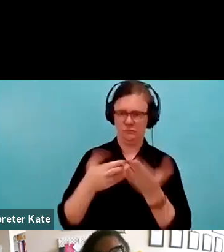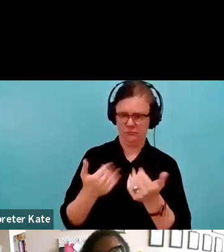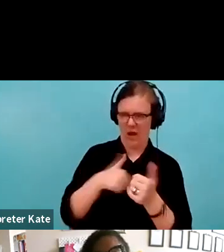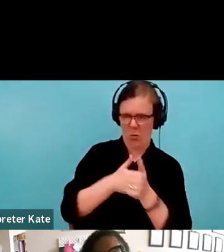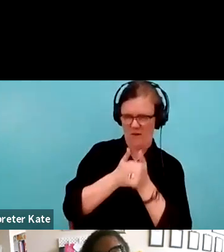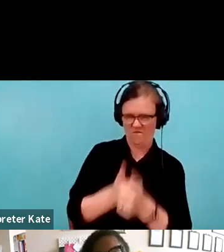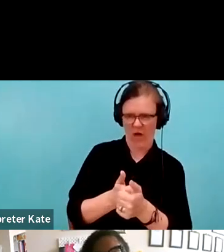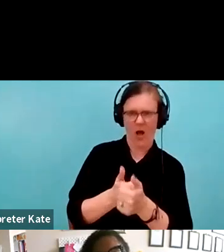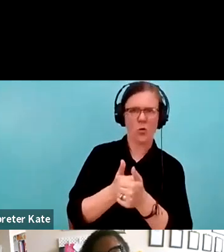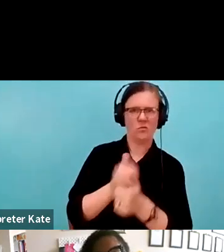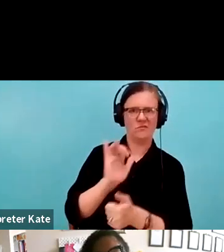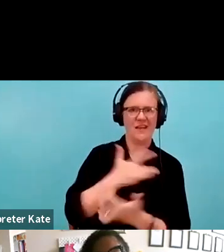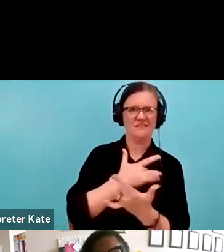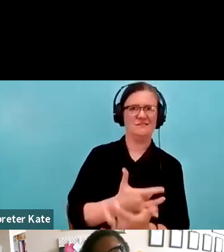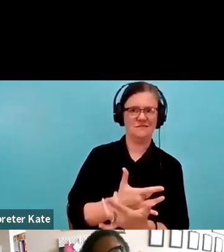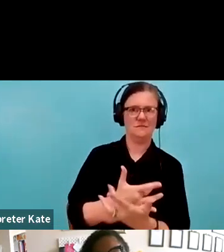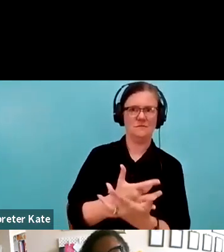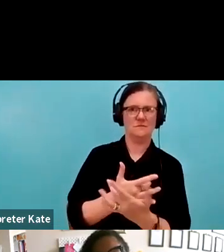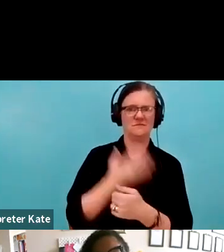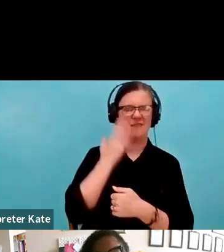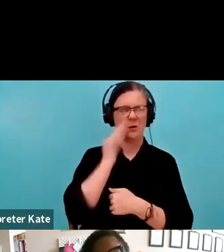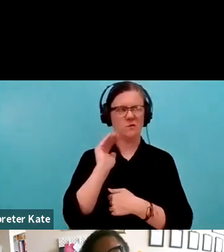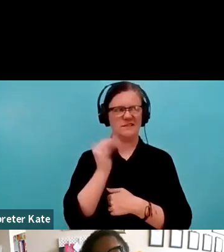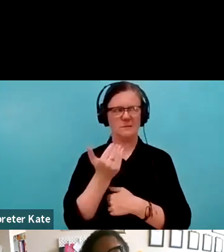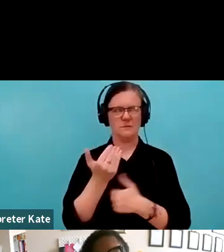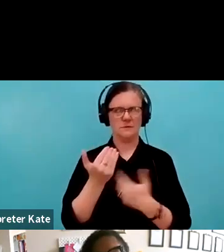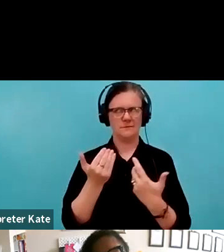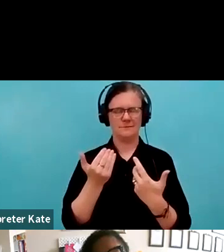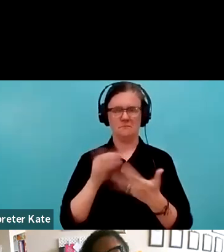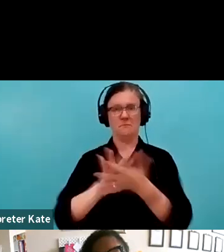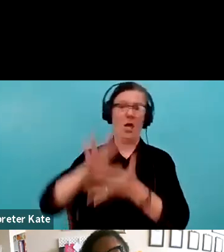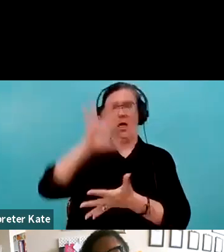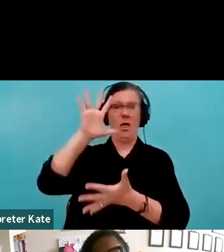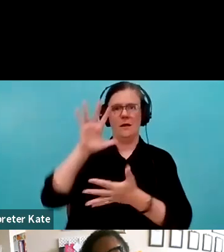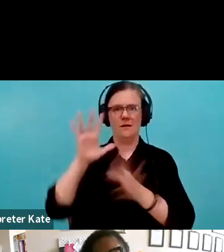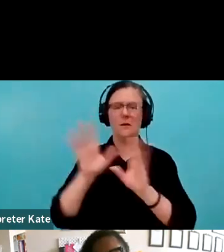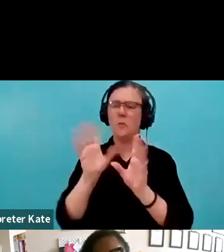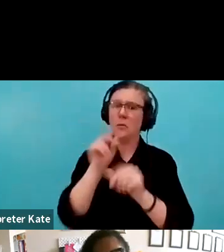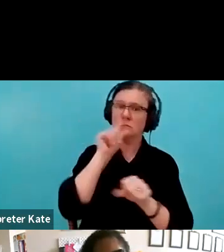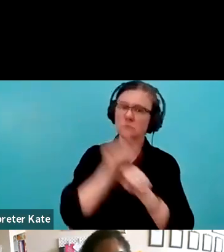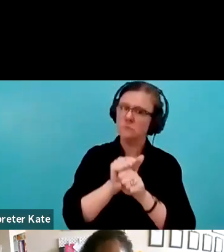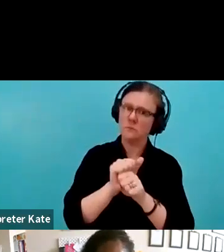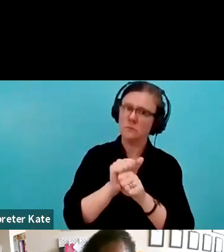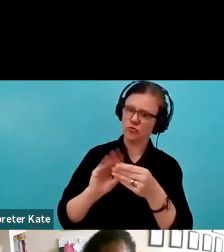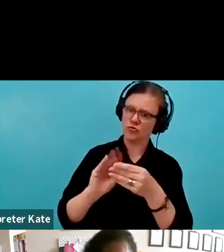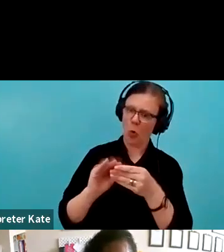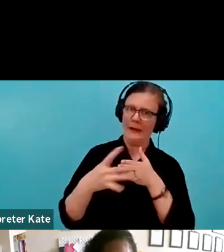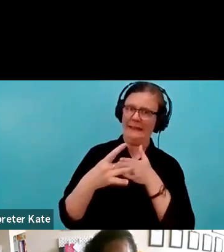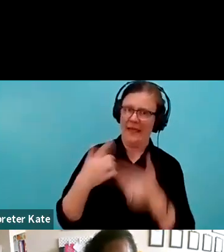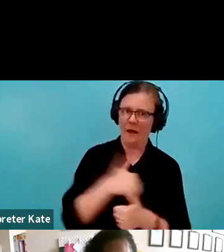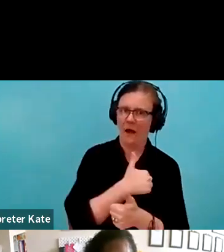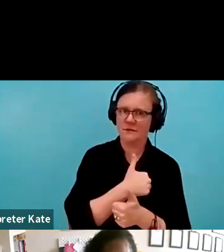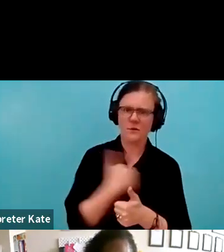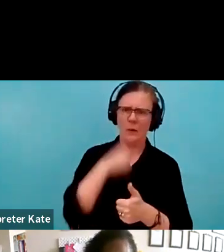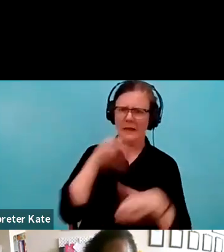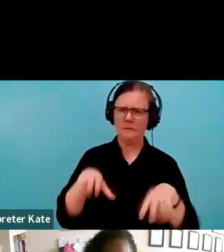story needed to be, which may sound kind of, you know, abstract, but it was really true. We really didn't want to come in with like a